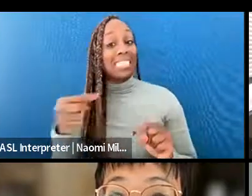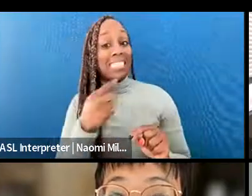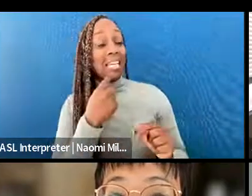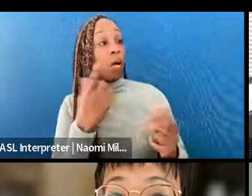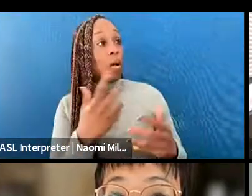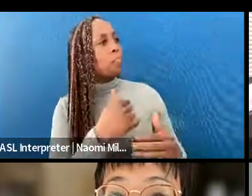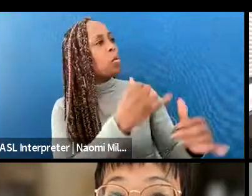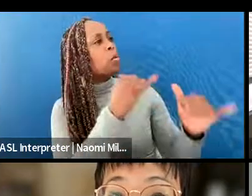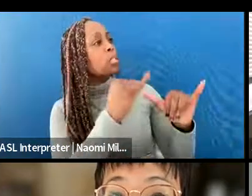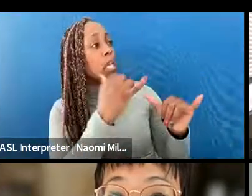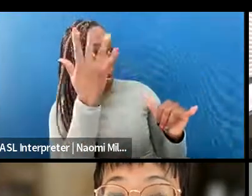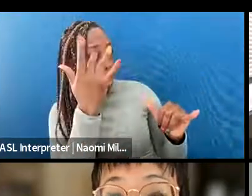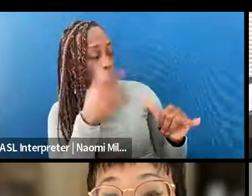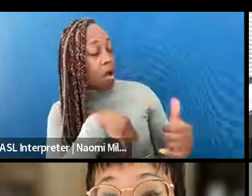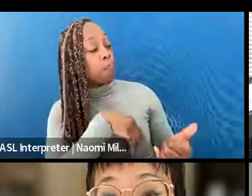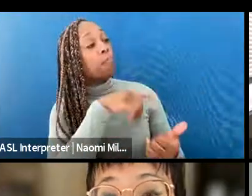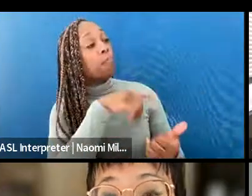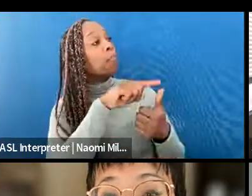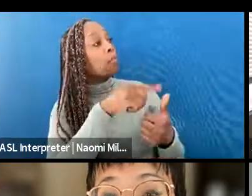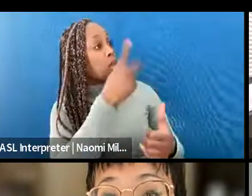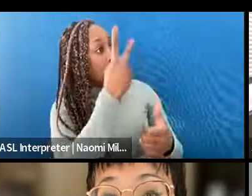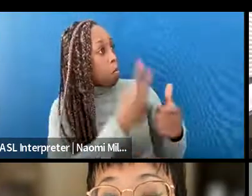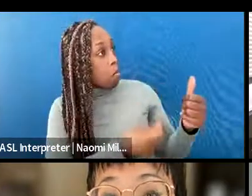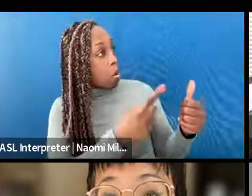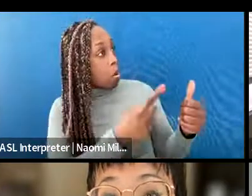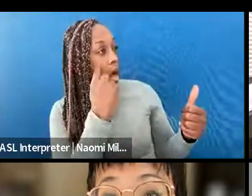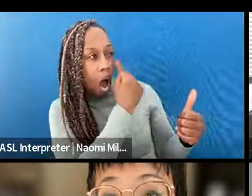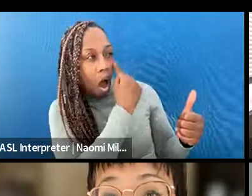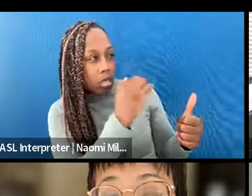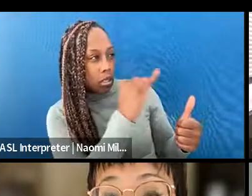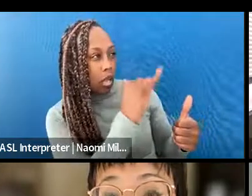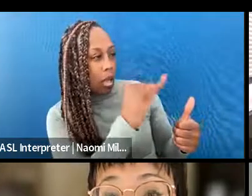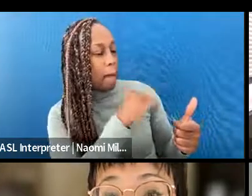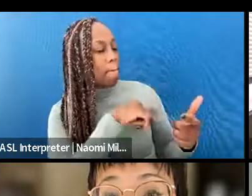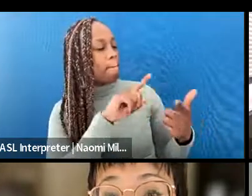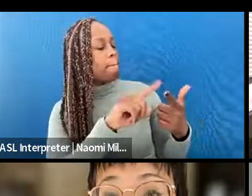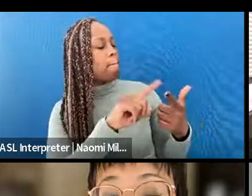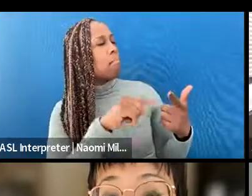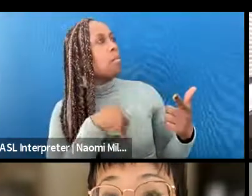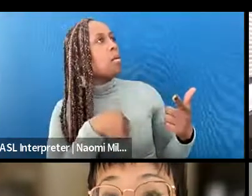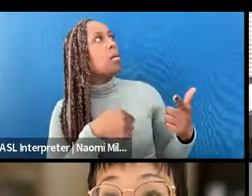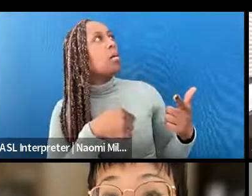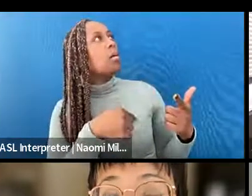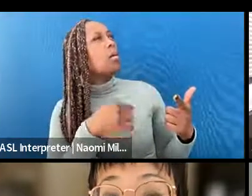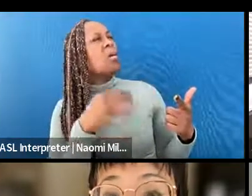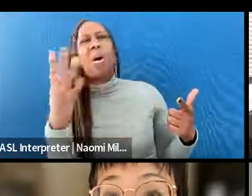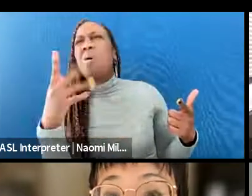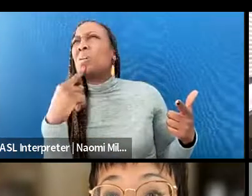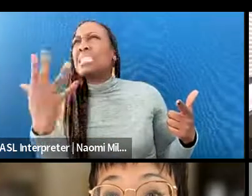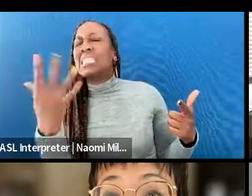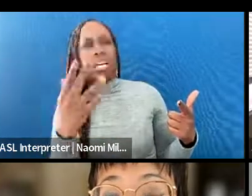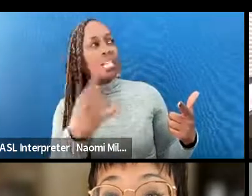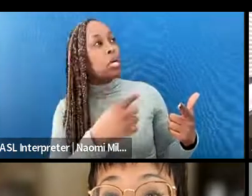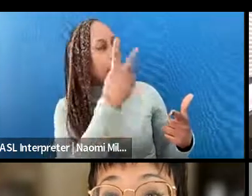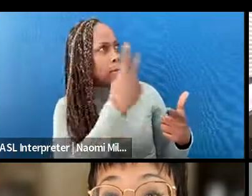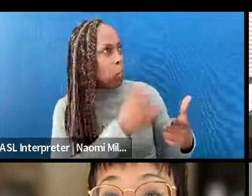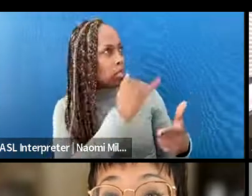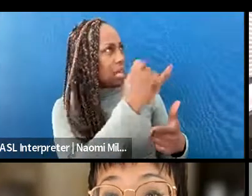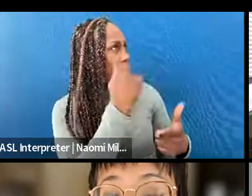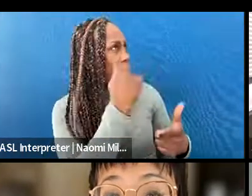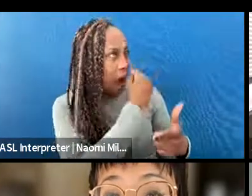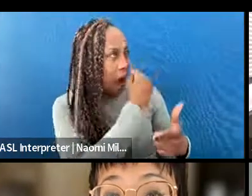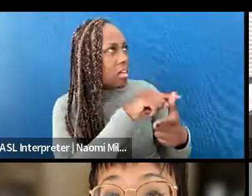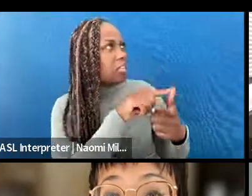same because we both have the same eyes. And we both, what did she say? We both have the same eyes. We both